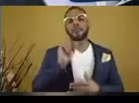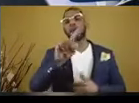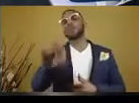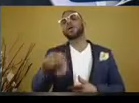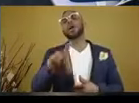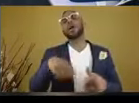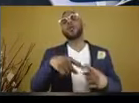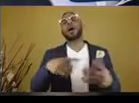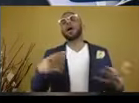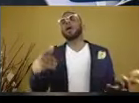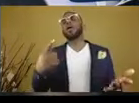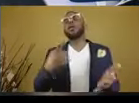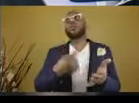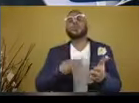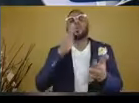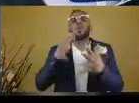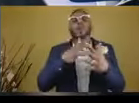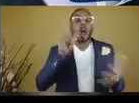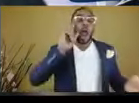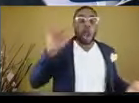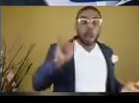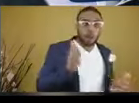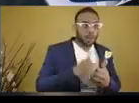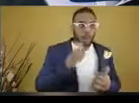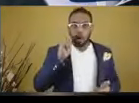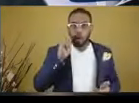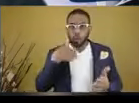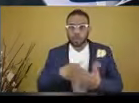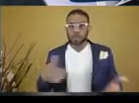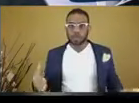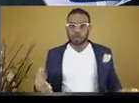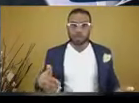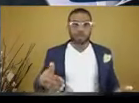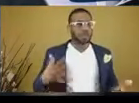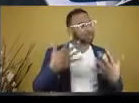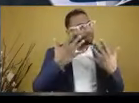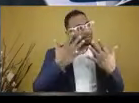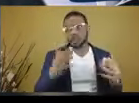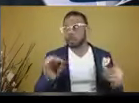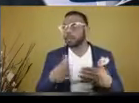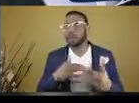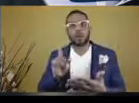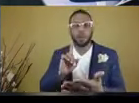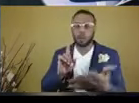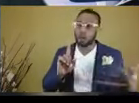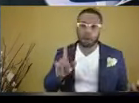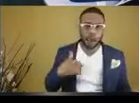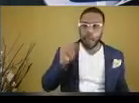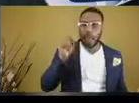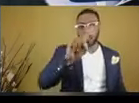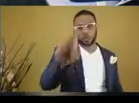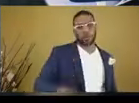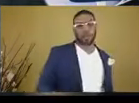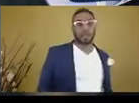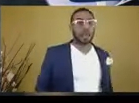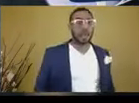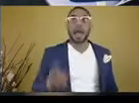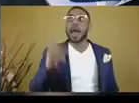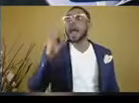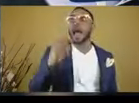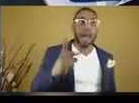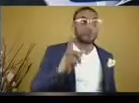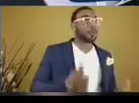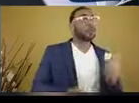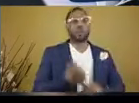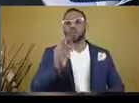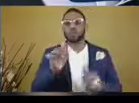around, what would America look like without racism? And unfortunately, no matter where I ask that question, half to the majority of the